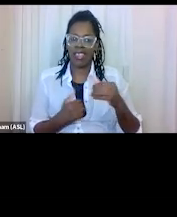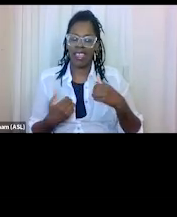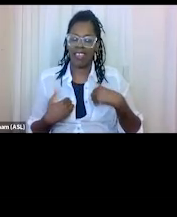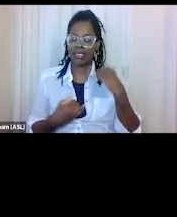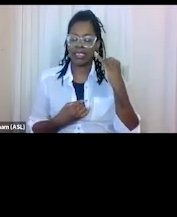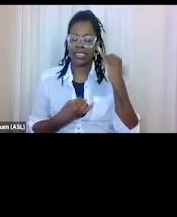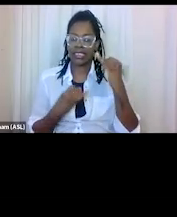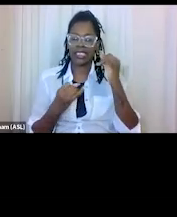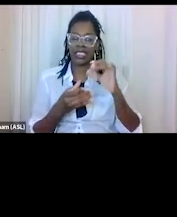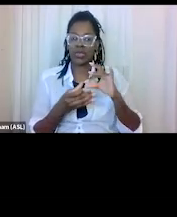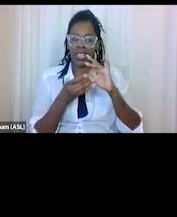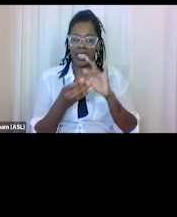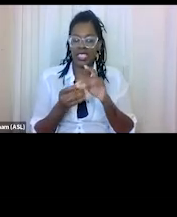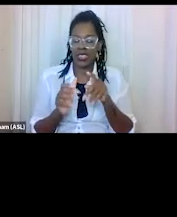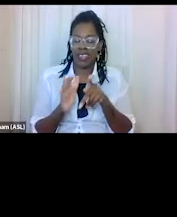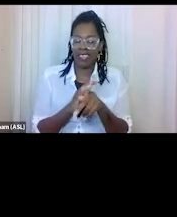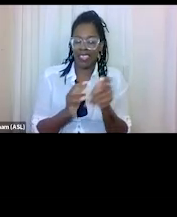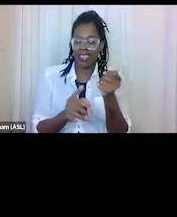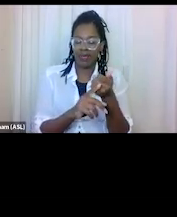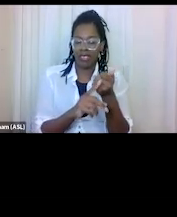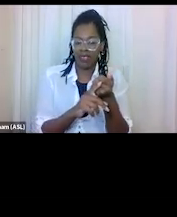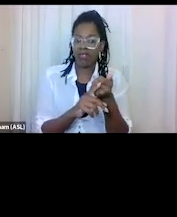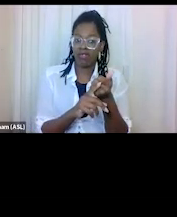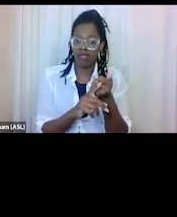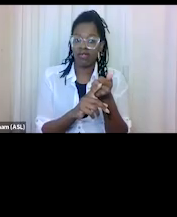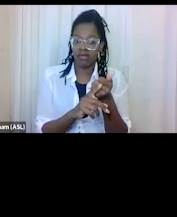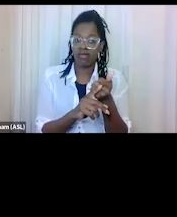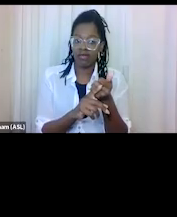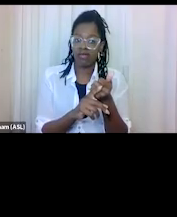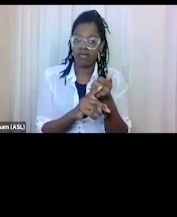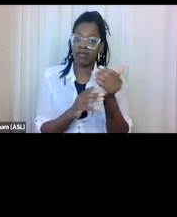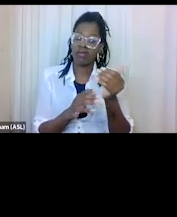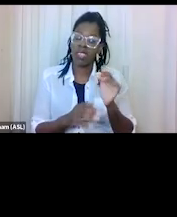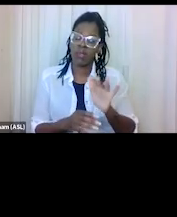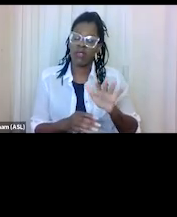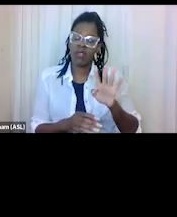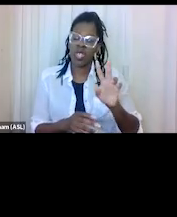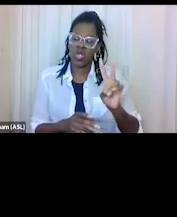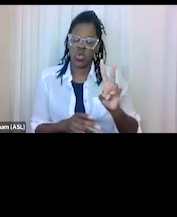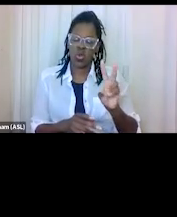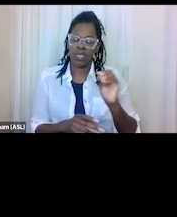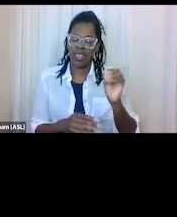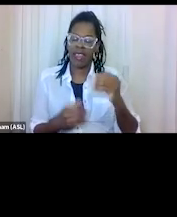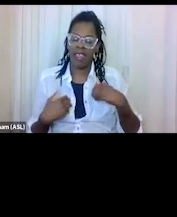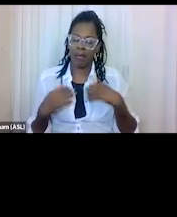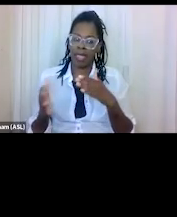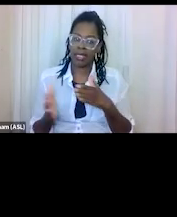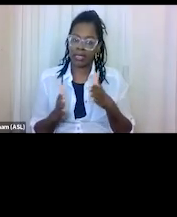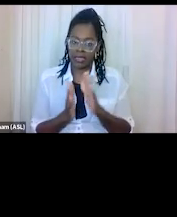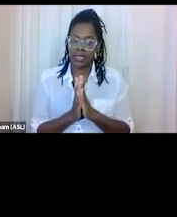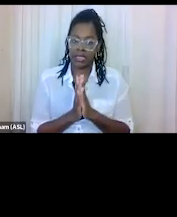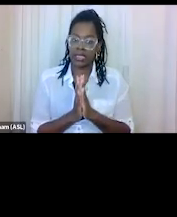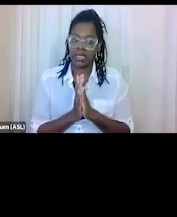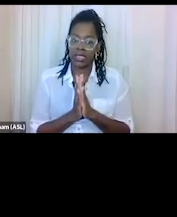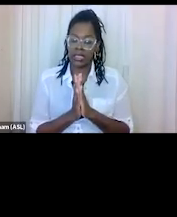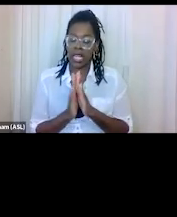ideation, having thoughts of suicide. Nearly the same amount will make a suicide plan, which is not what we see in housed